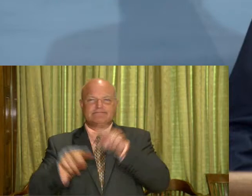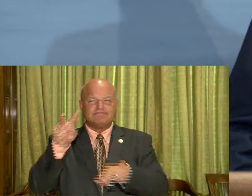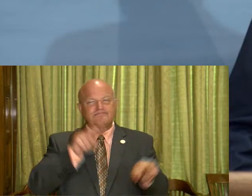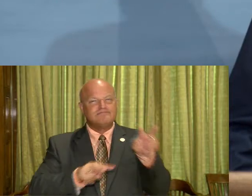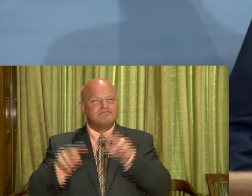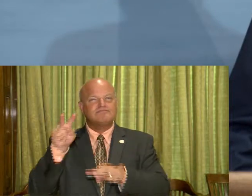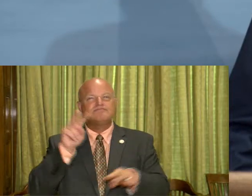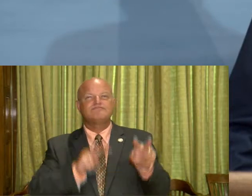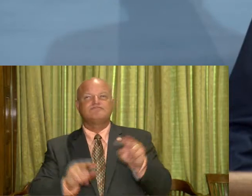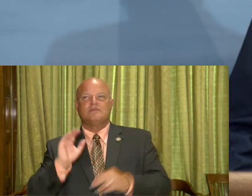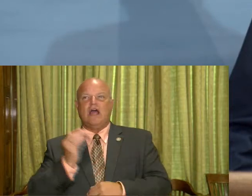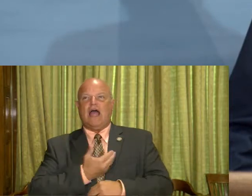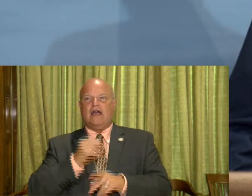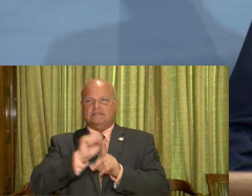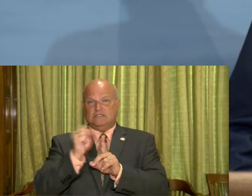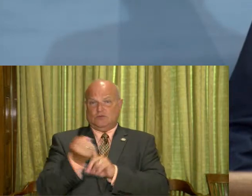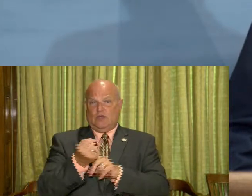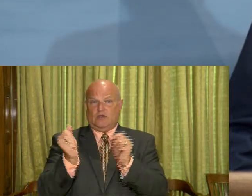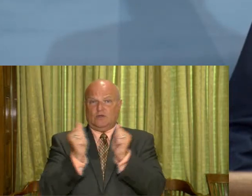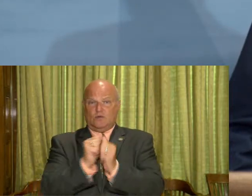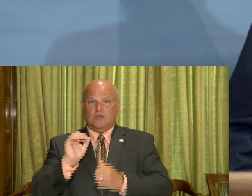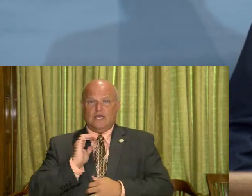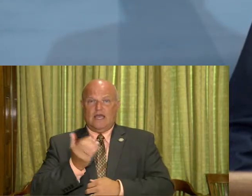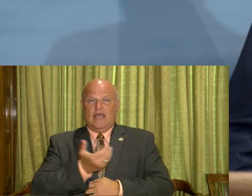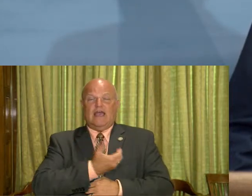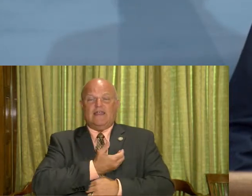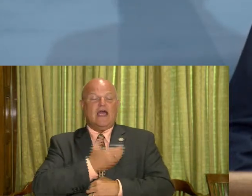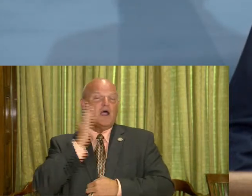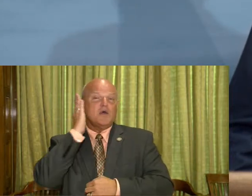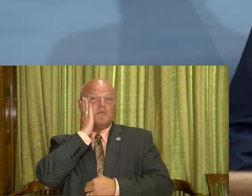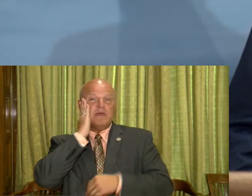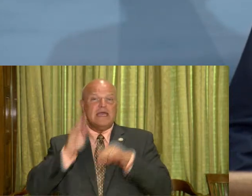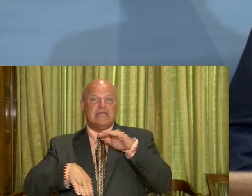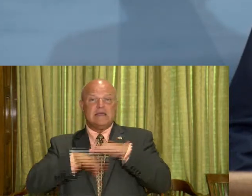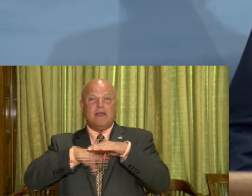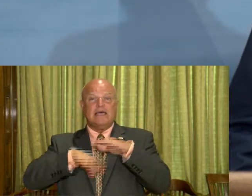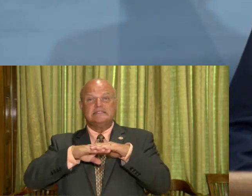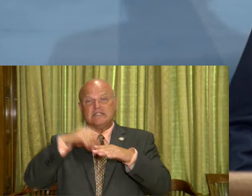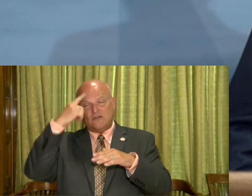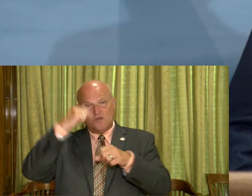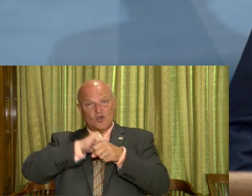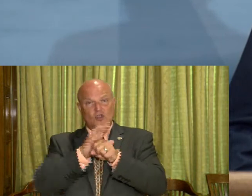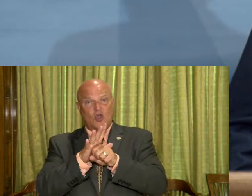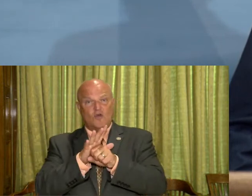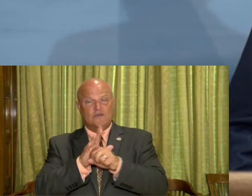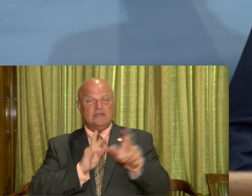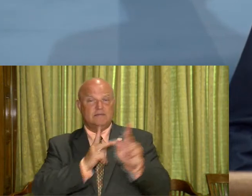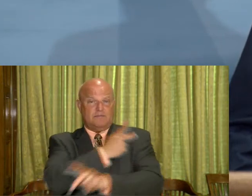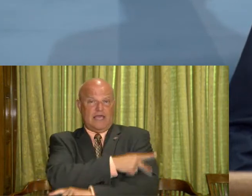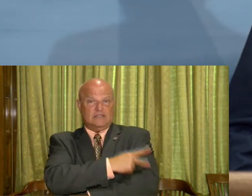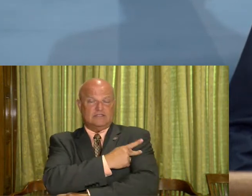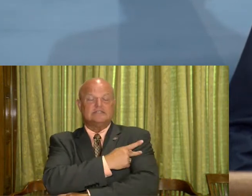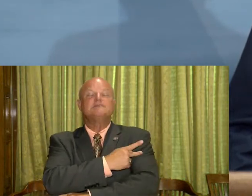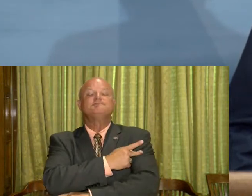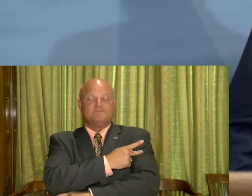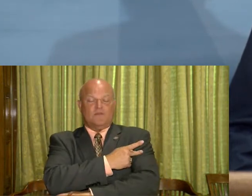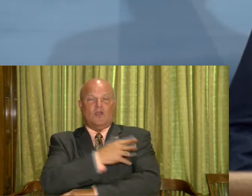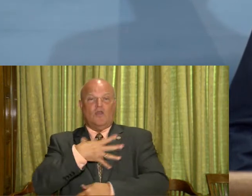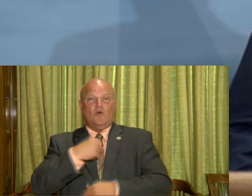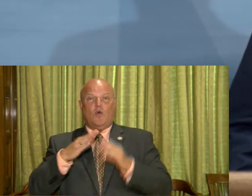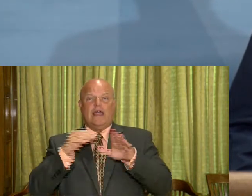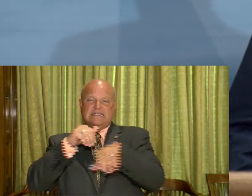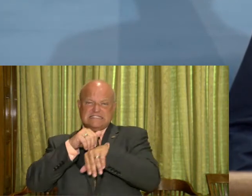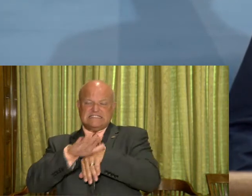analyze our situation with our bed capacity for COVID patients. And they're sending the